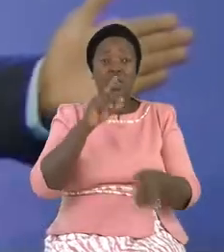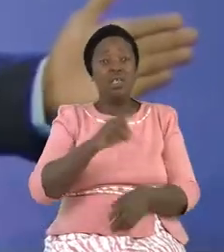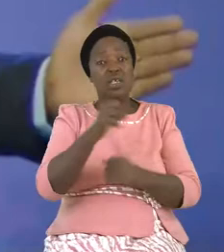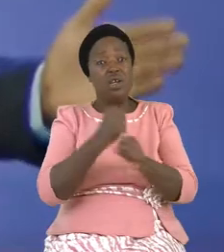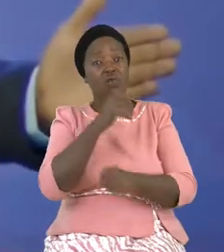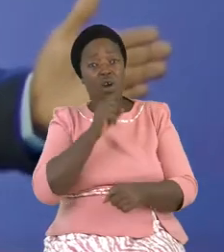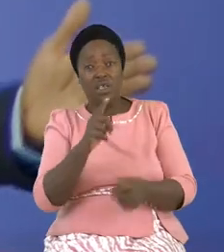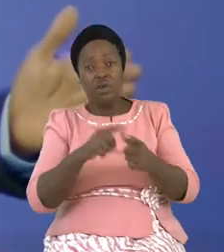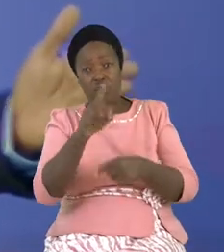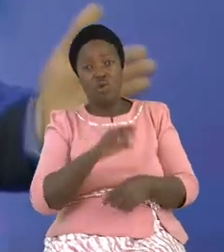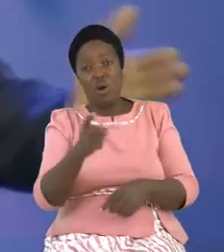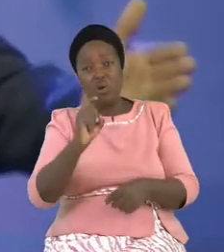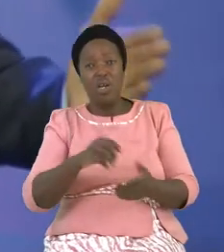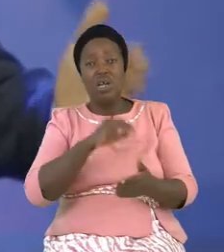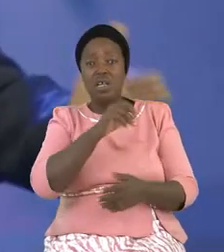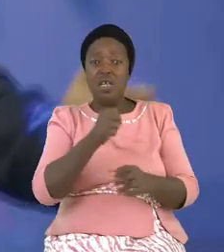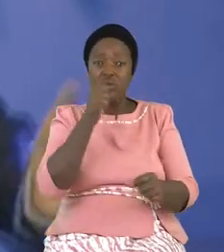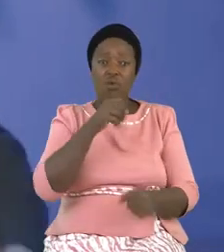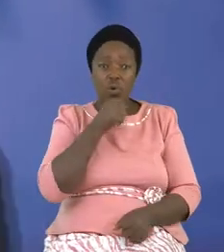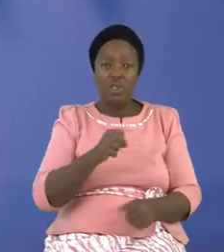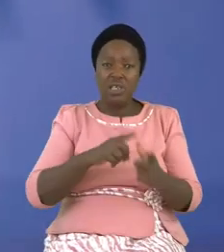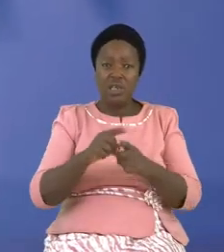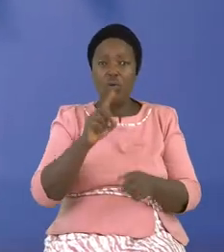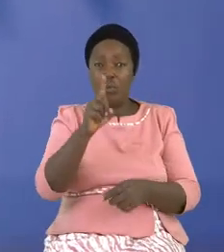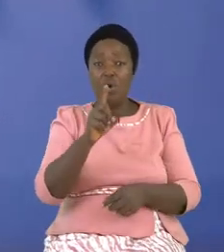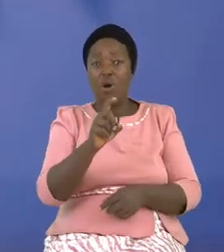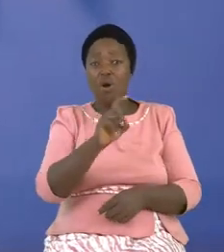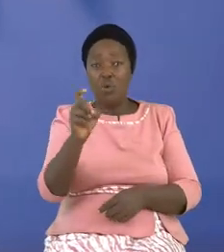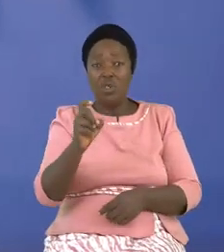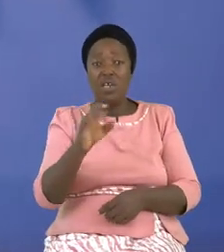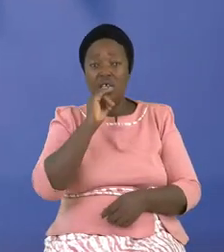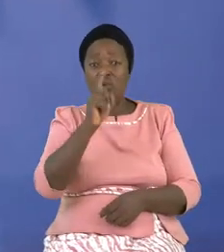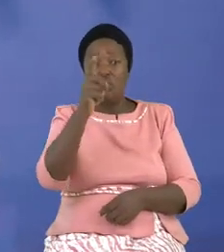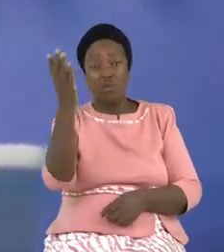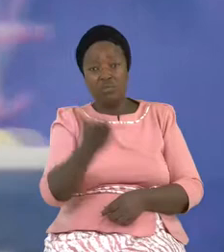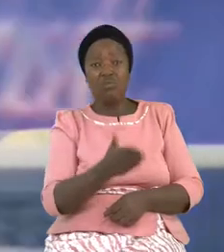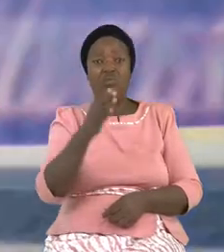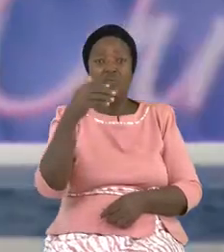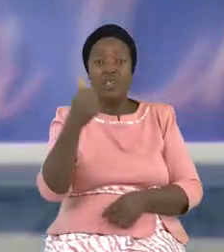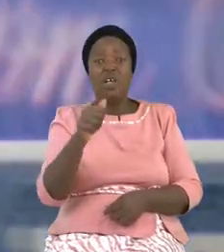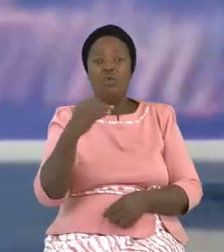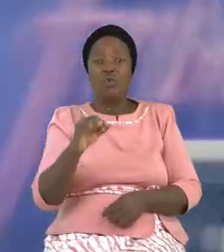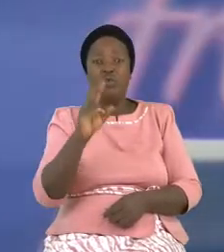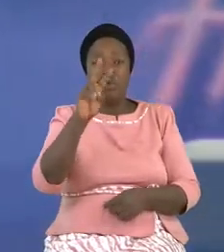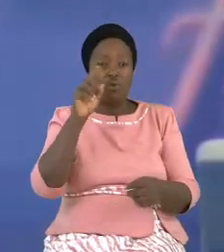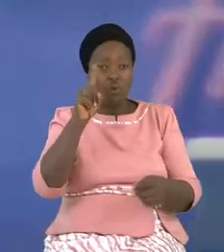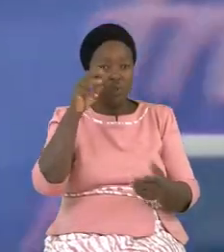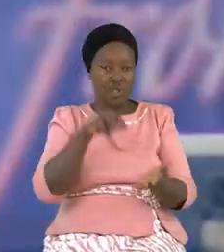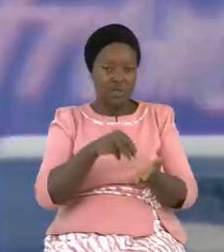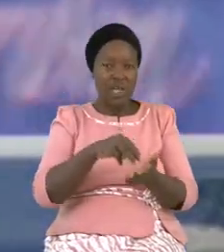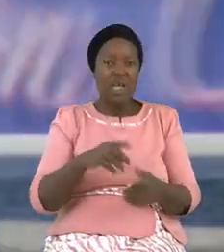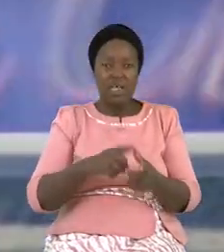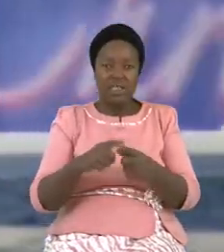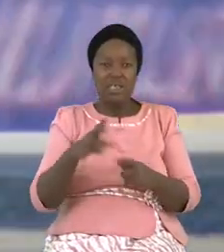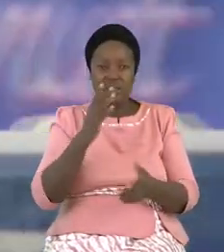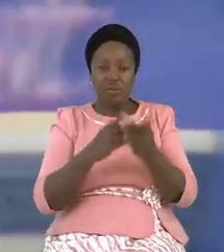old. 100 is 1/10 of 1,000. And so the one that is 1,000 years of age